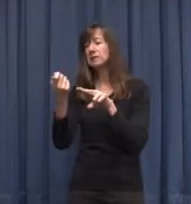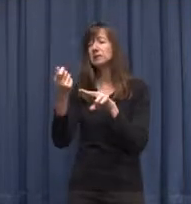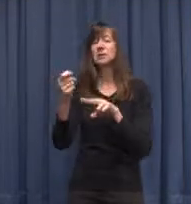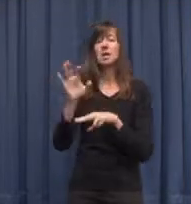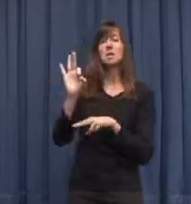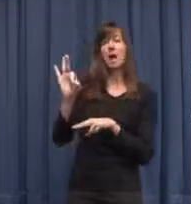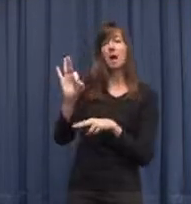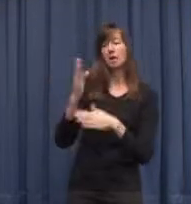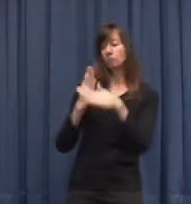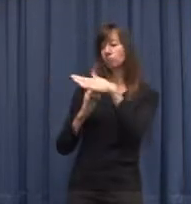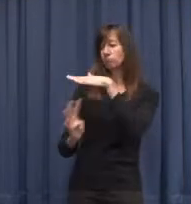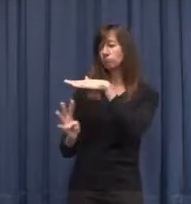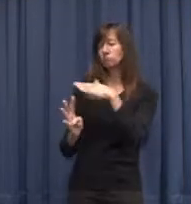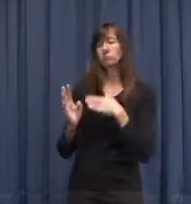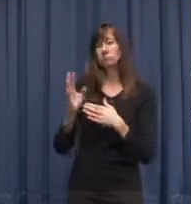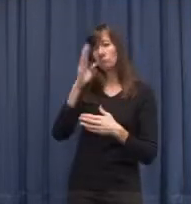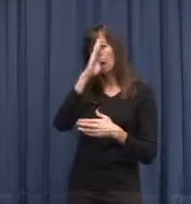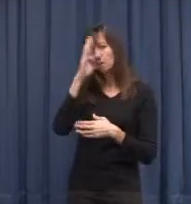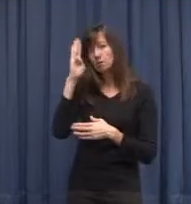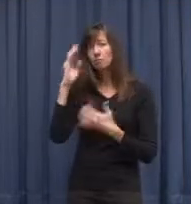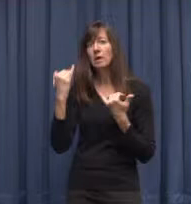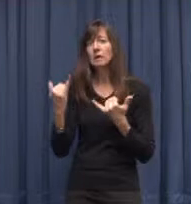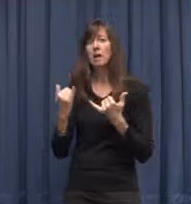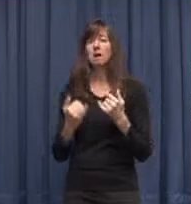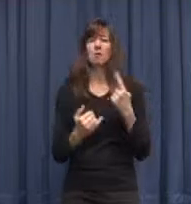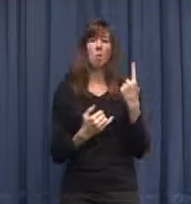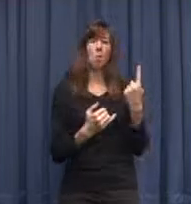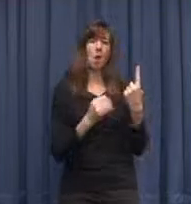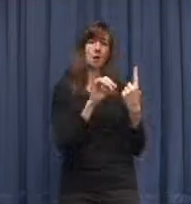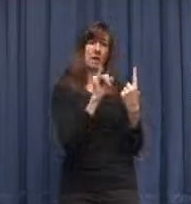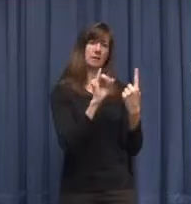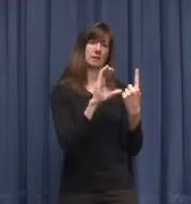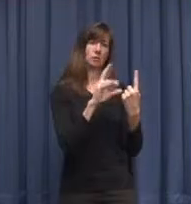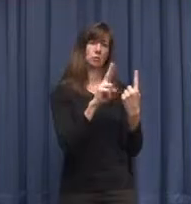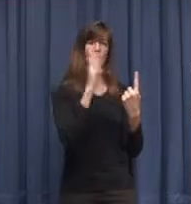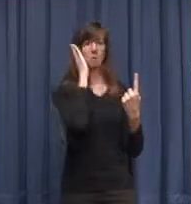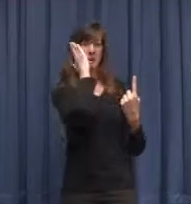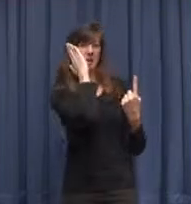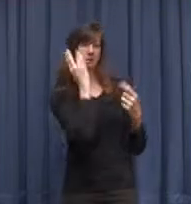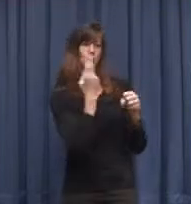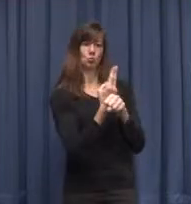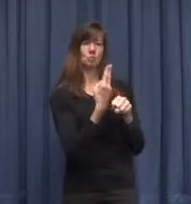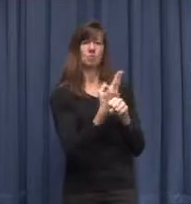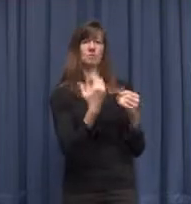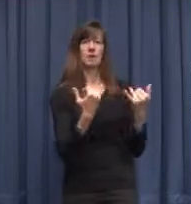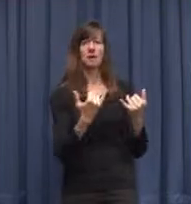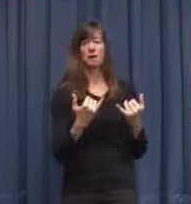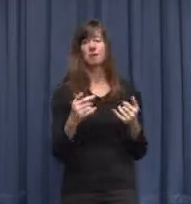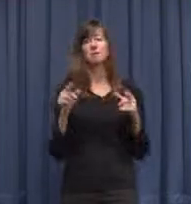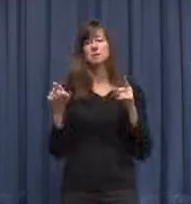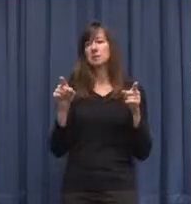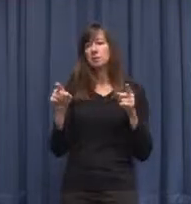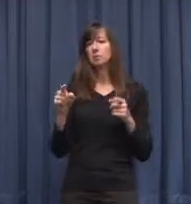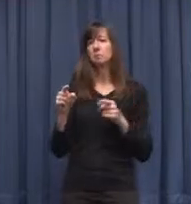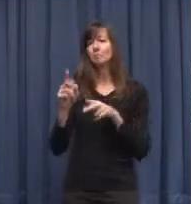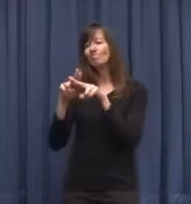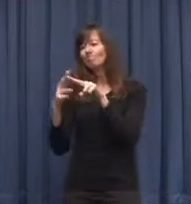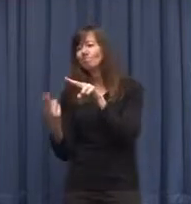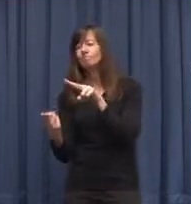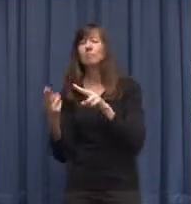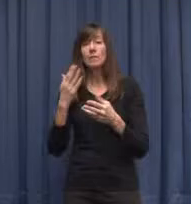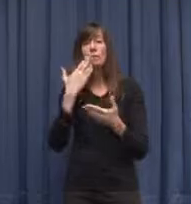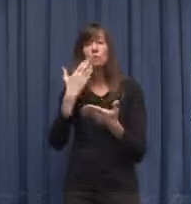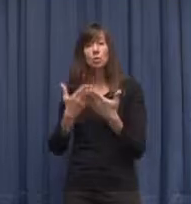hospitalized, with 1 in the ICU. That is, of course, good news. But as we saw in the first wave of